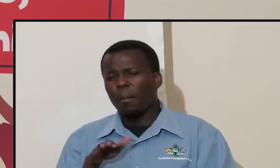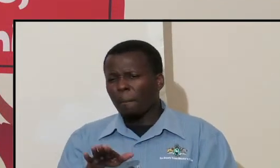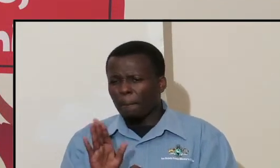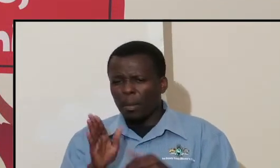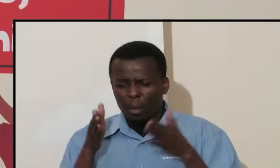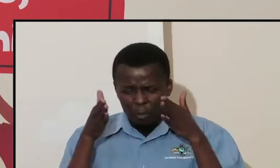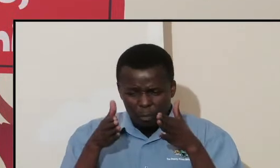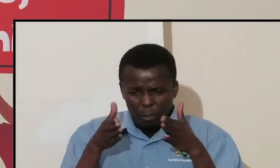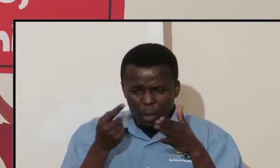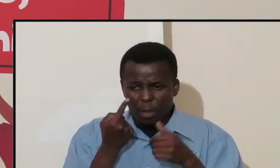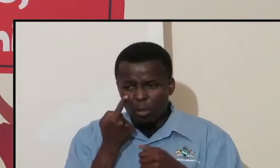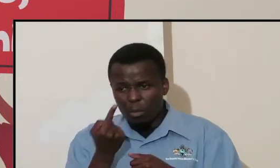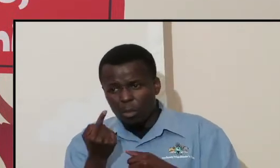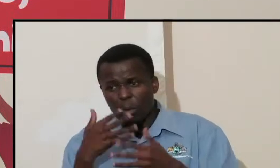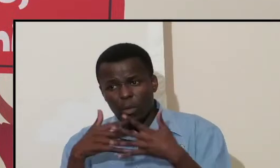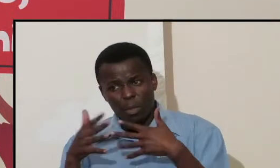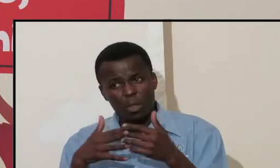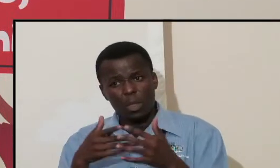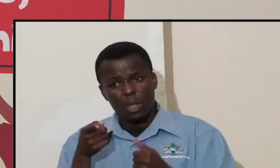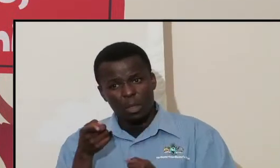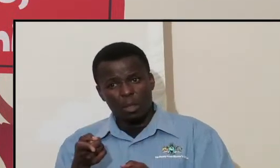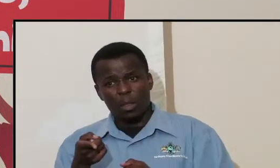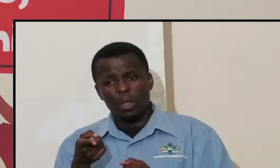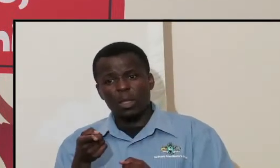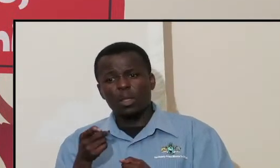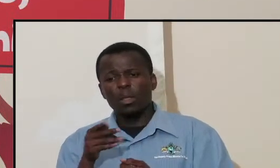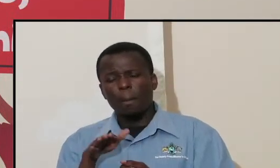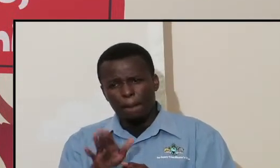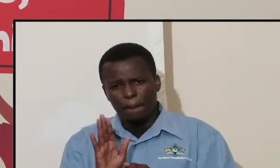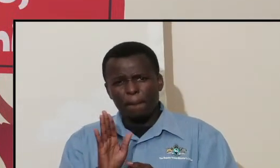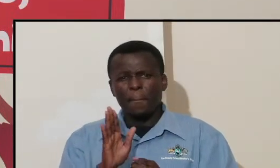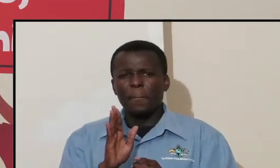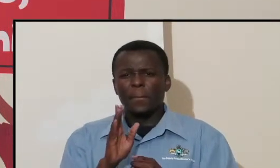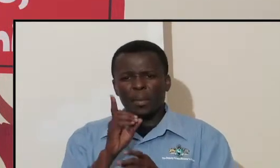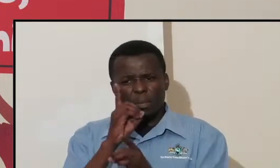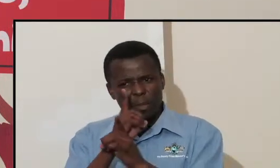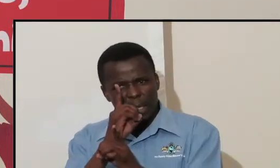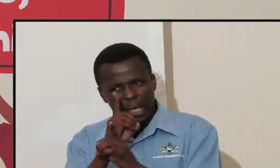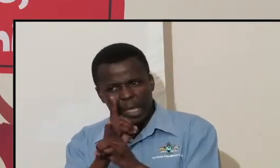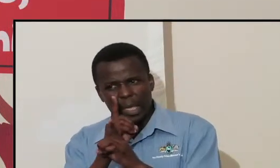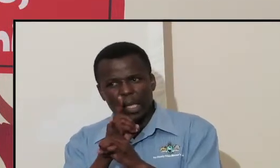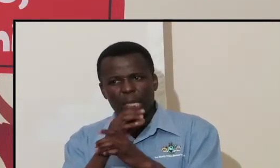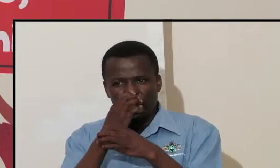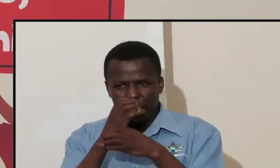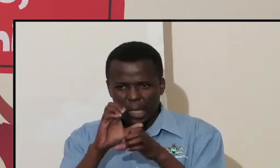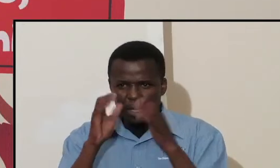we are looking at, that we need to address as a nation.